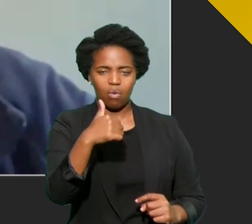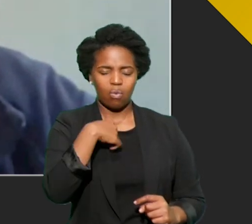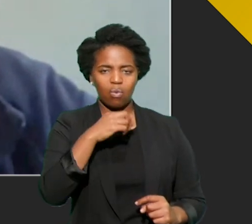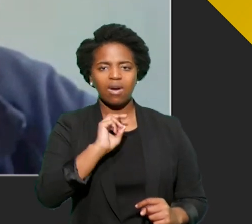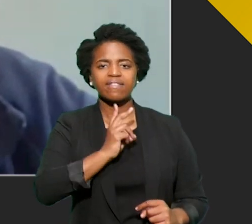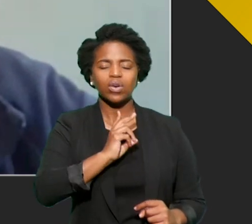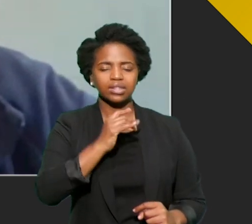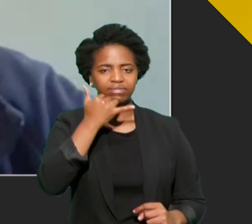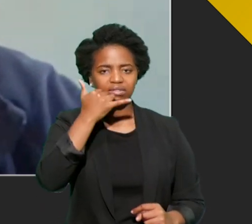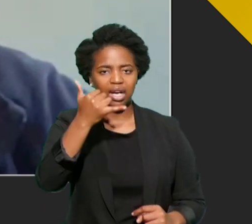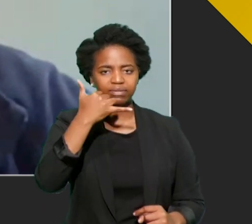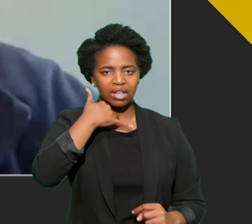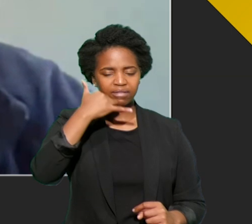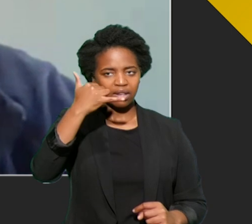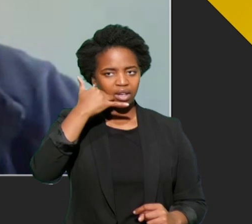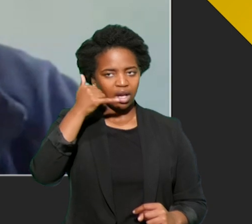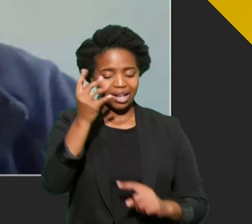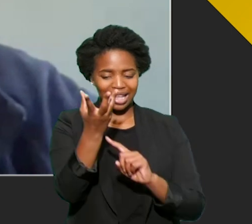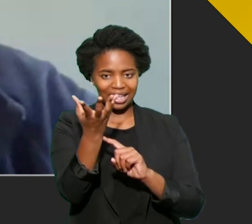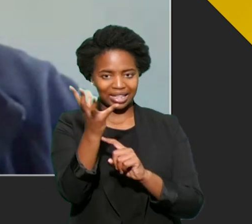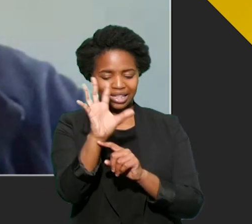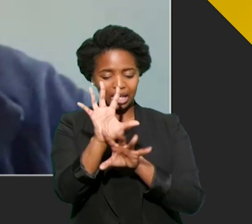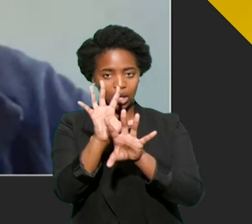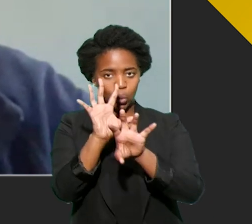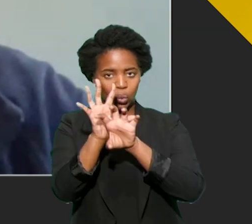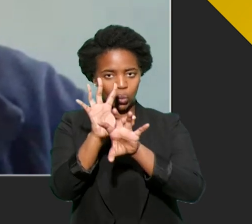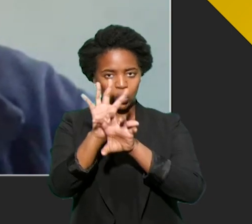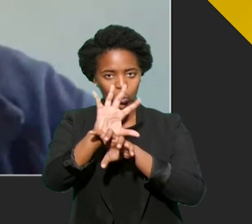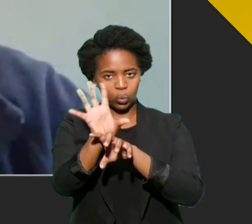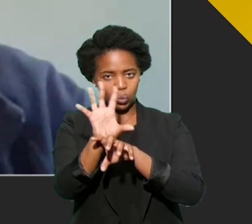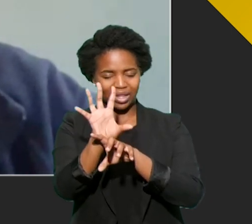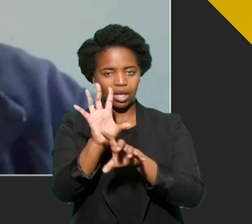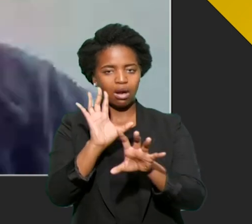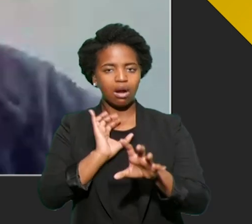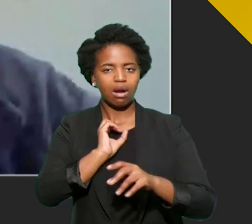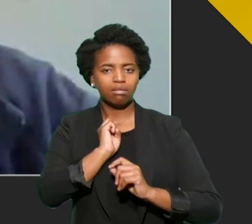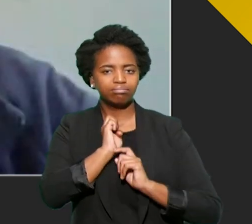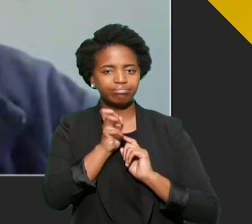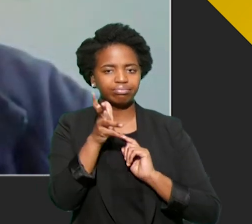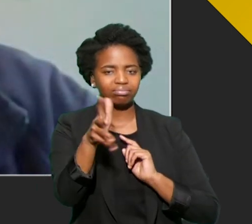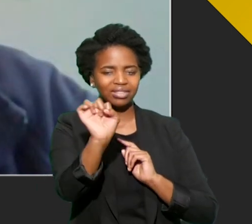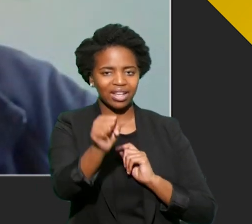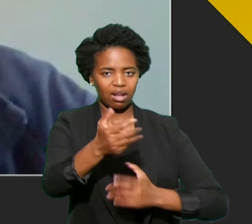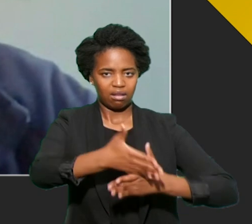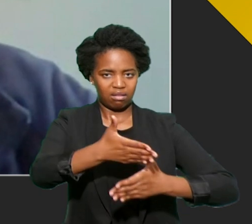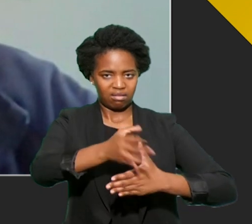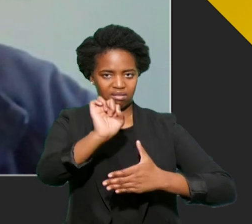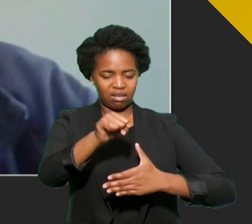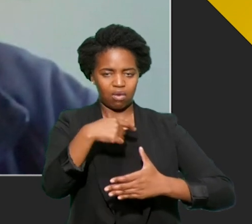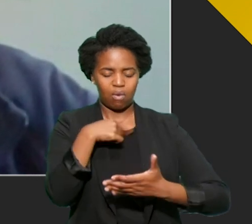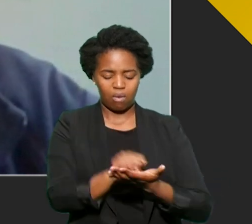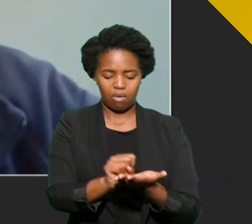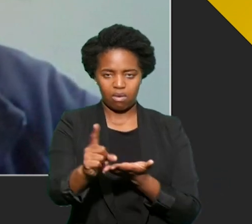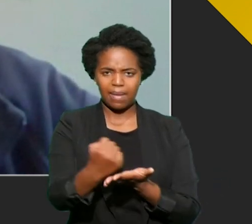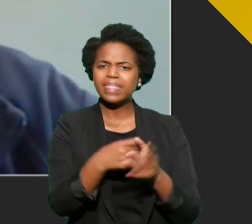connection when you use your mobile device. And that the signal is transmitted via the electromagnetic spectrum, just